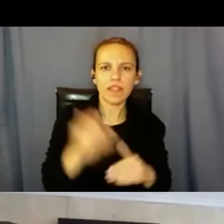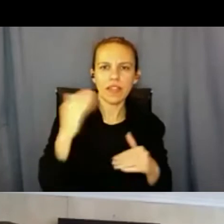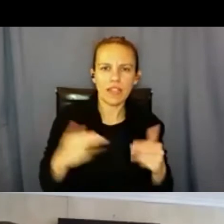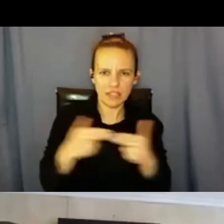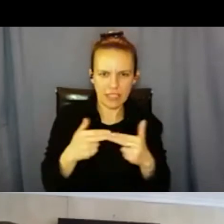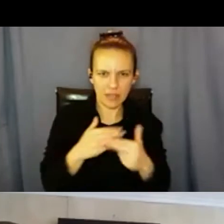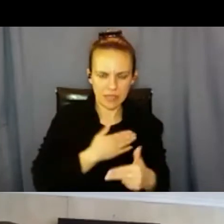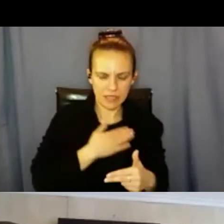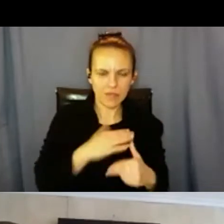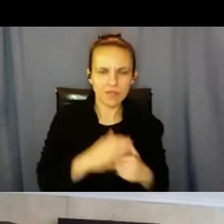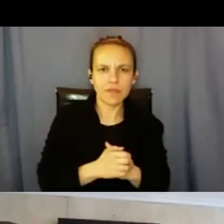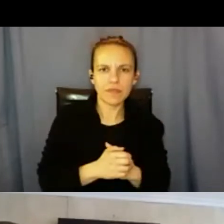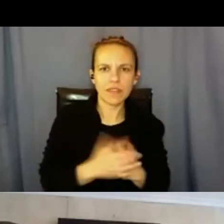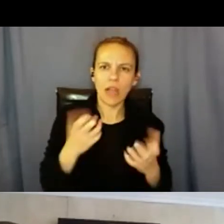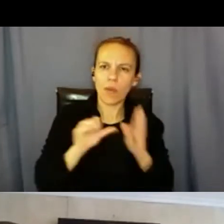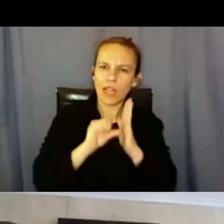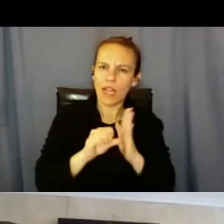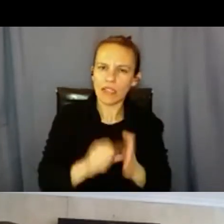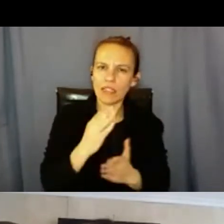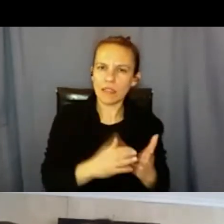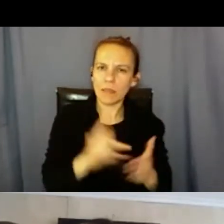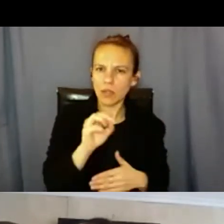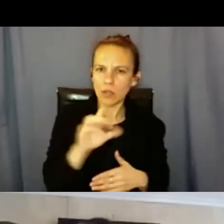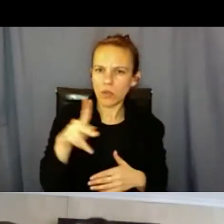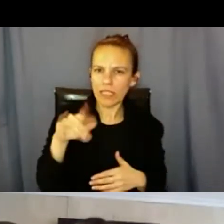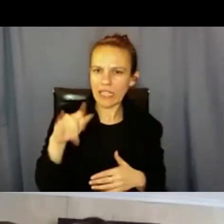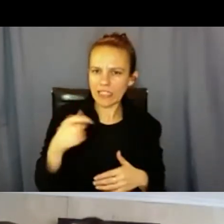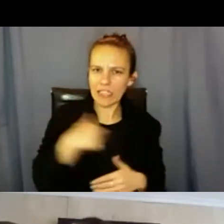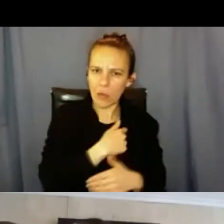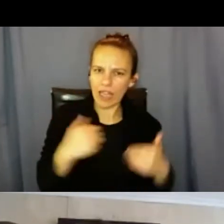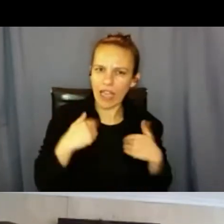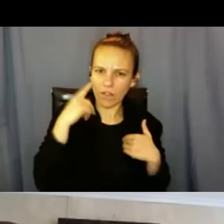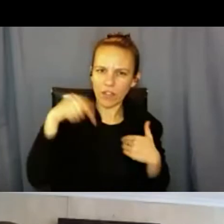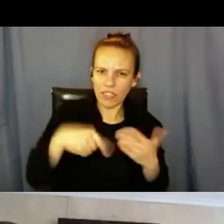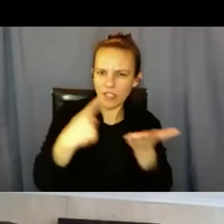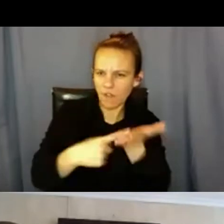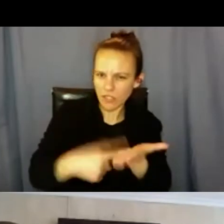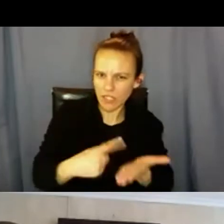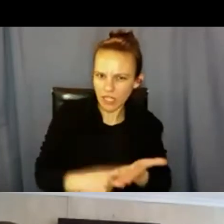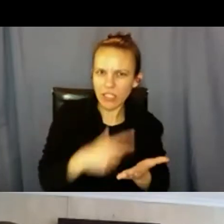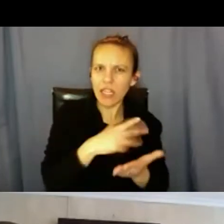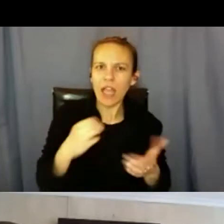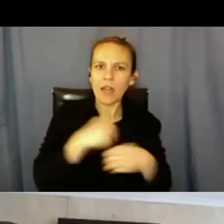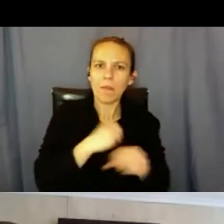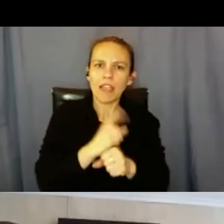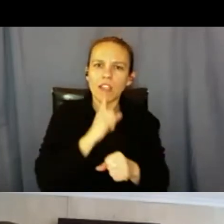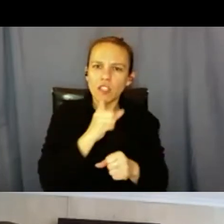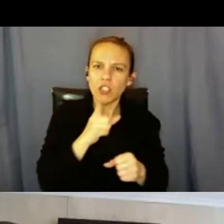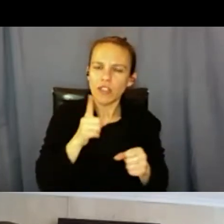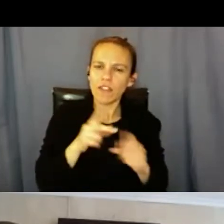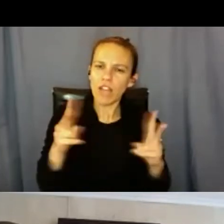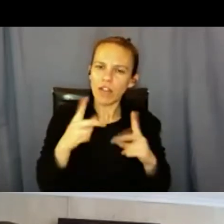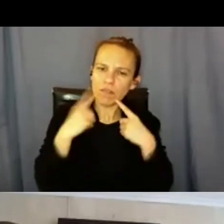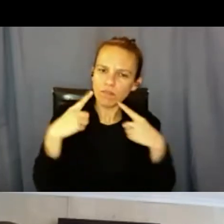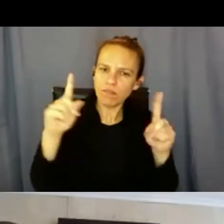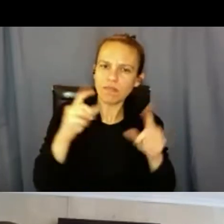I just want to highlight some of the toolkits available to having these conversations and making them incredibly productive and